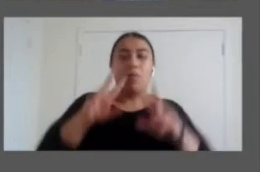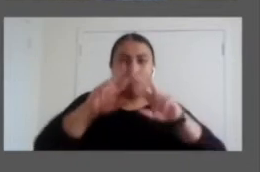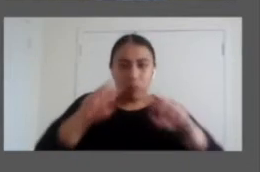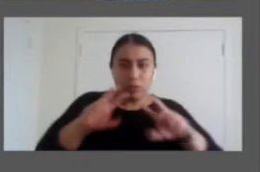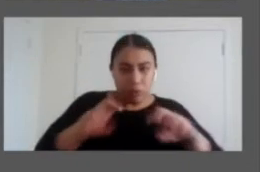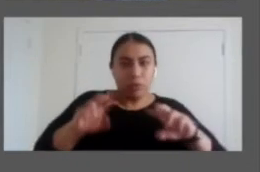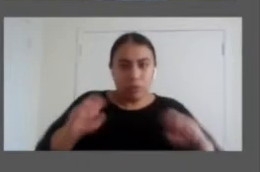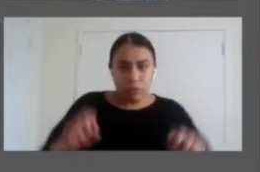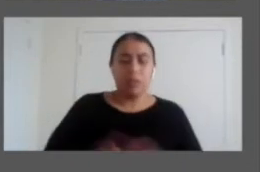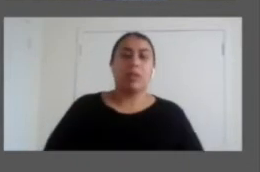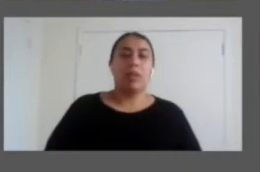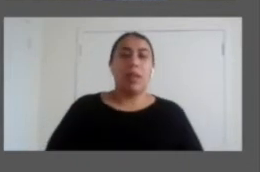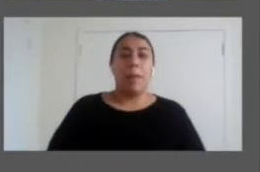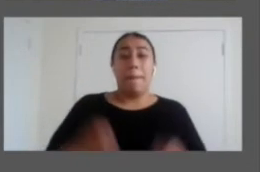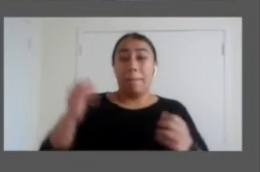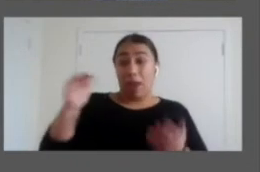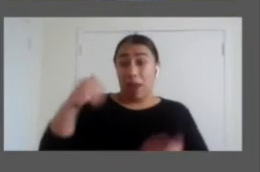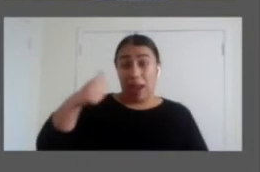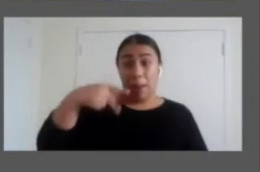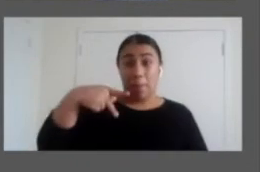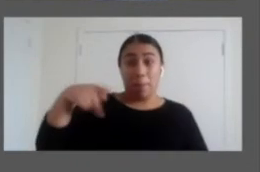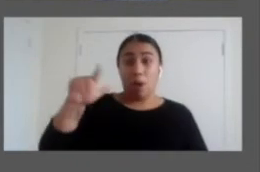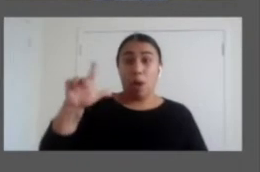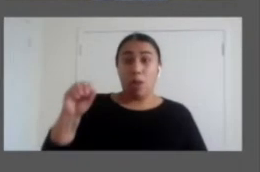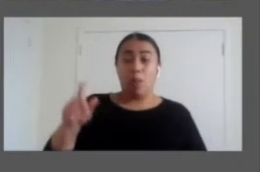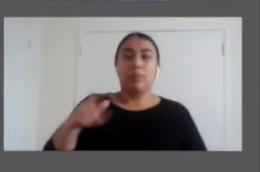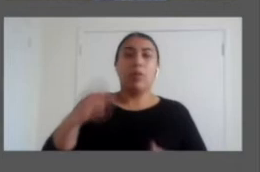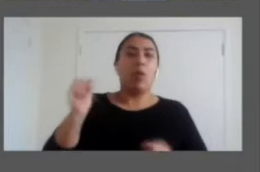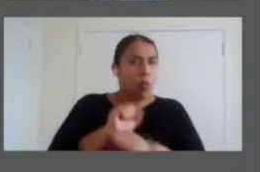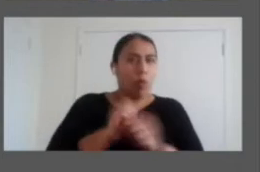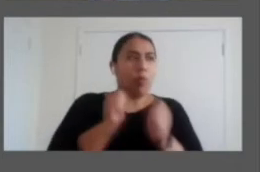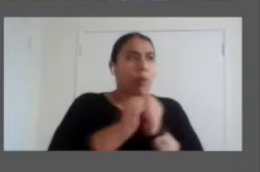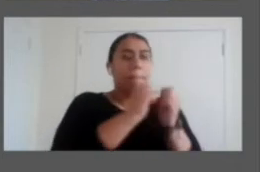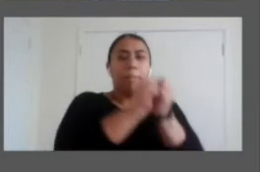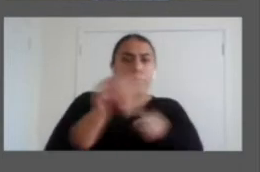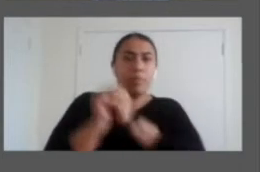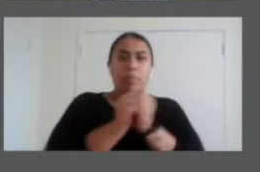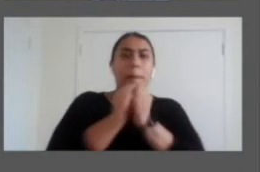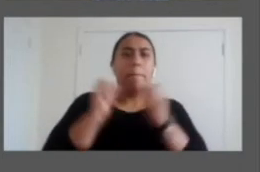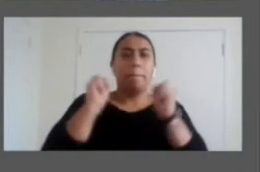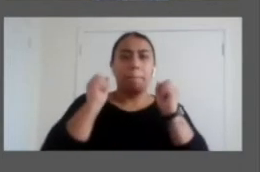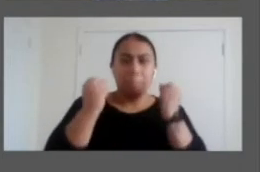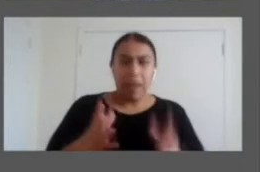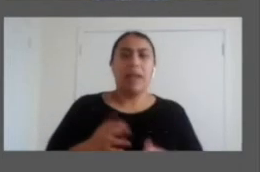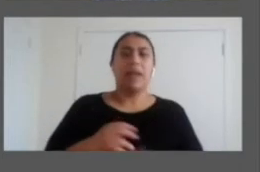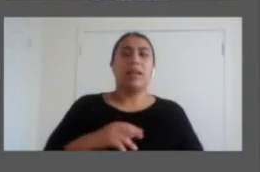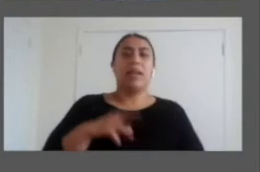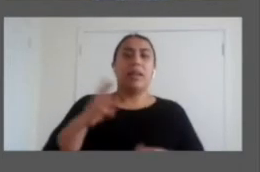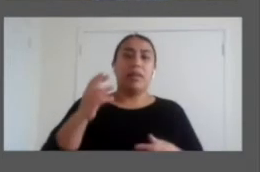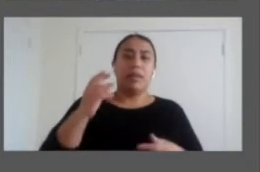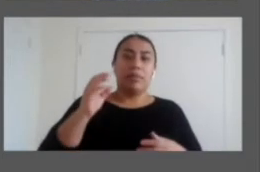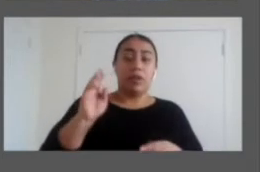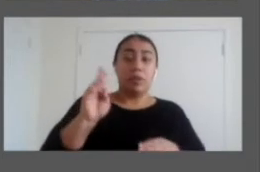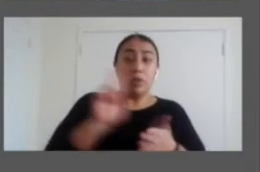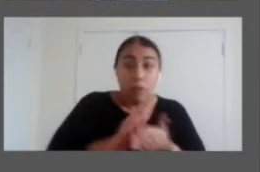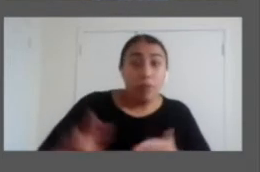to conduct and present Apollo's research findings, including the University of Toronto, New York University, as well as national and